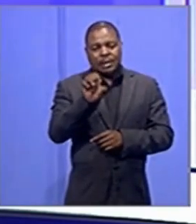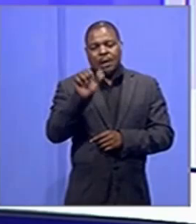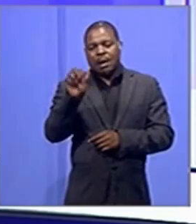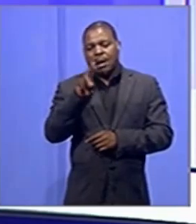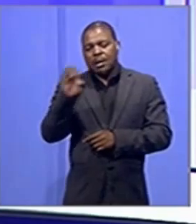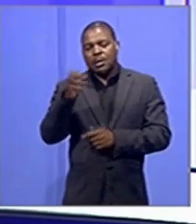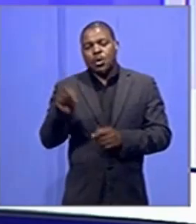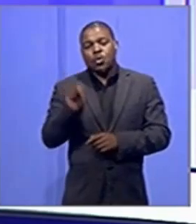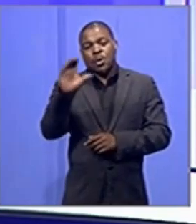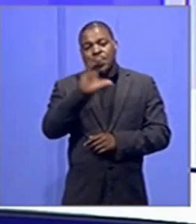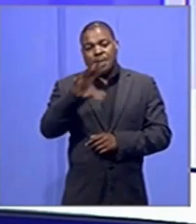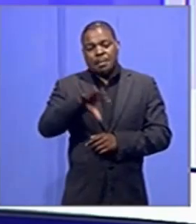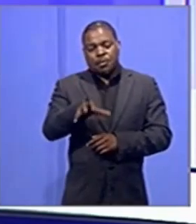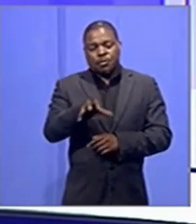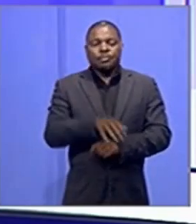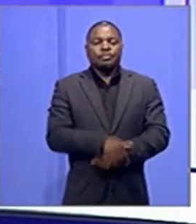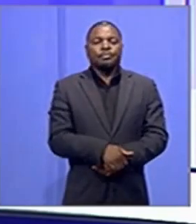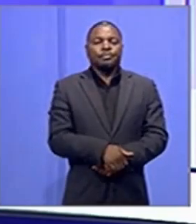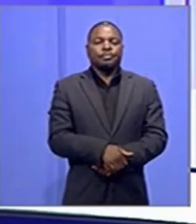go SASSA.